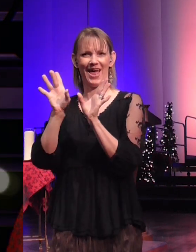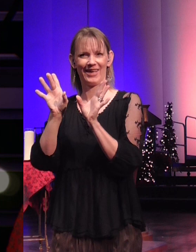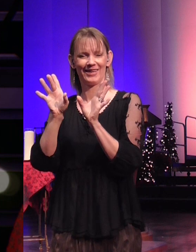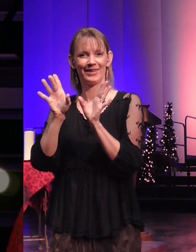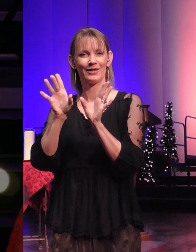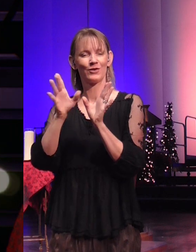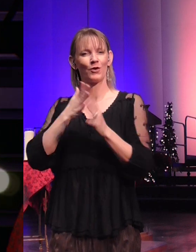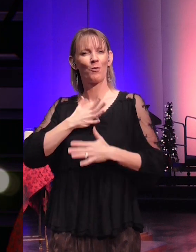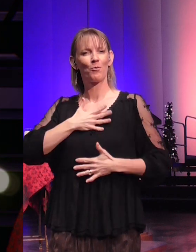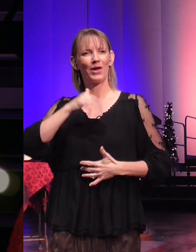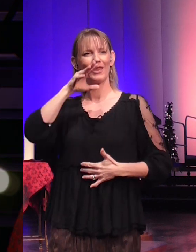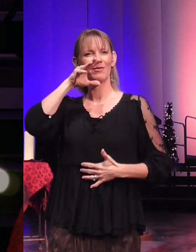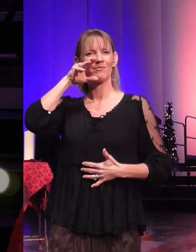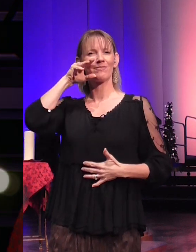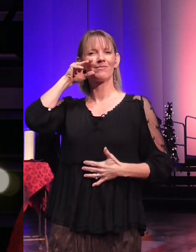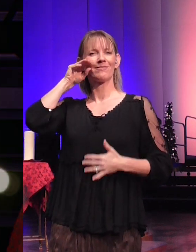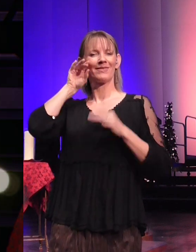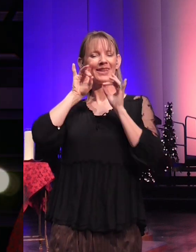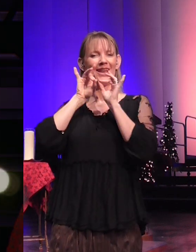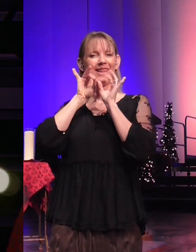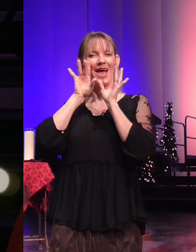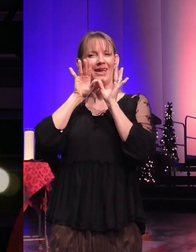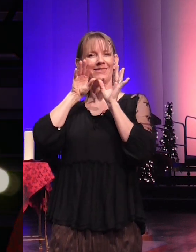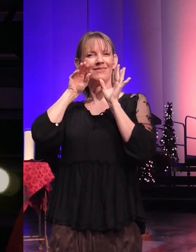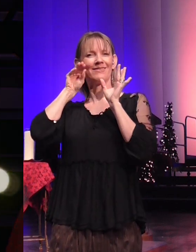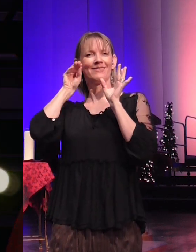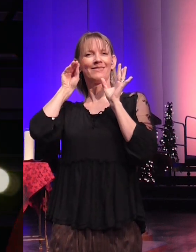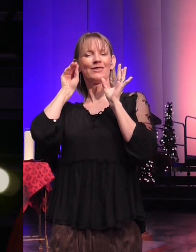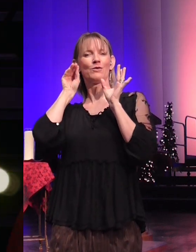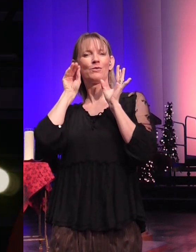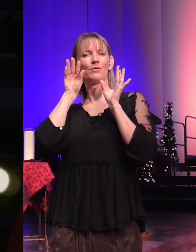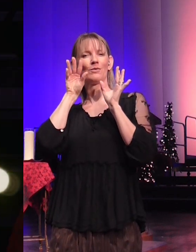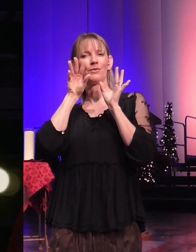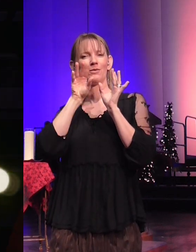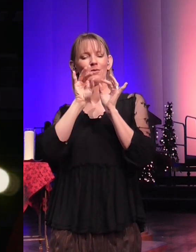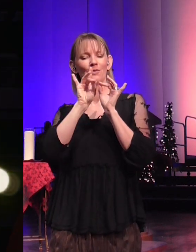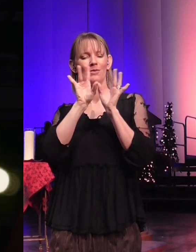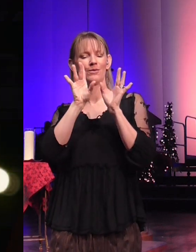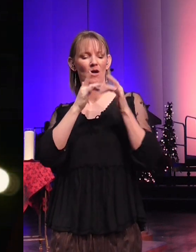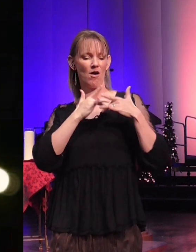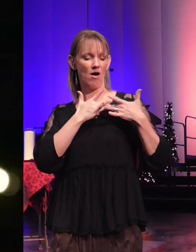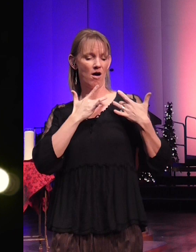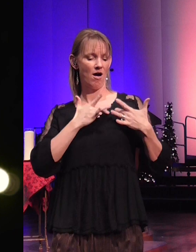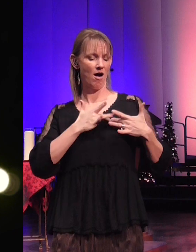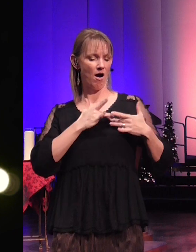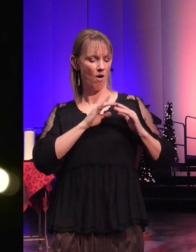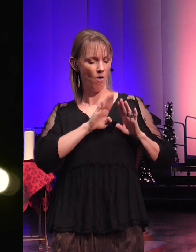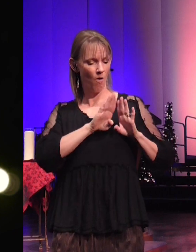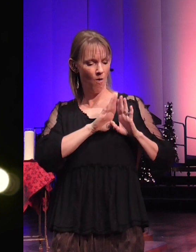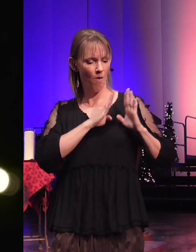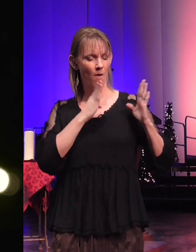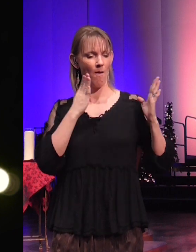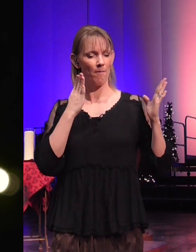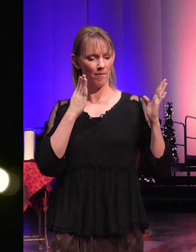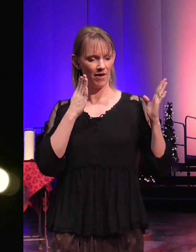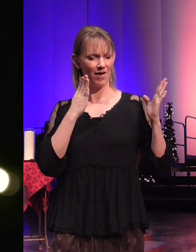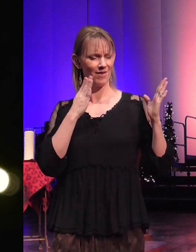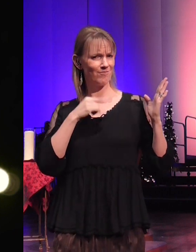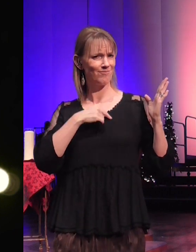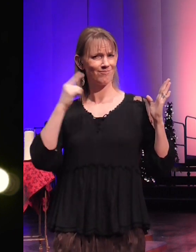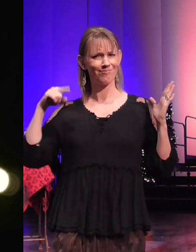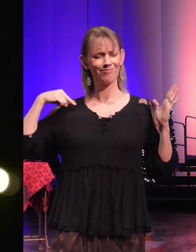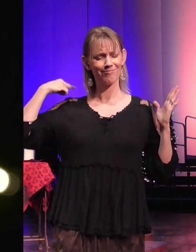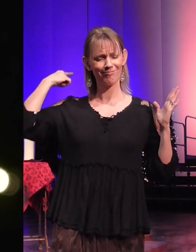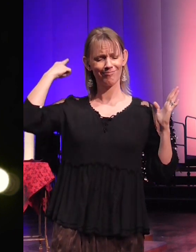softly in the light and moving into that open door of heart. It's always been